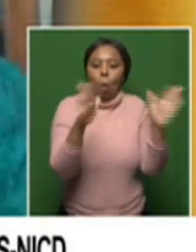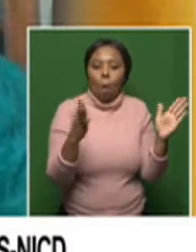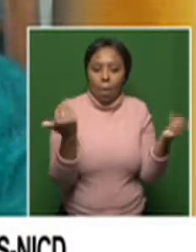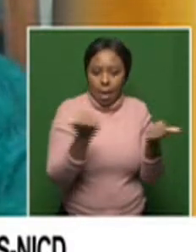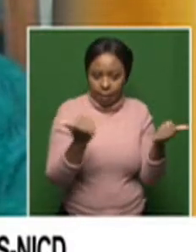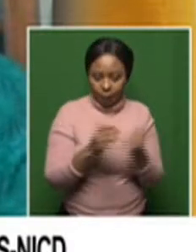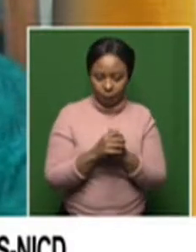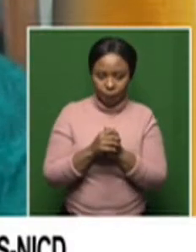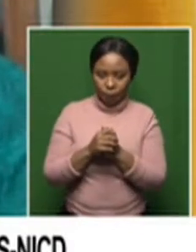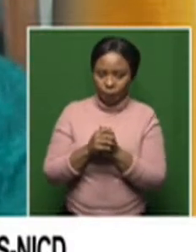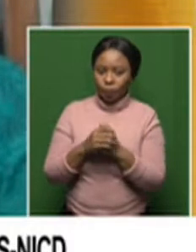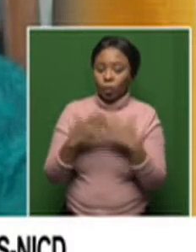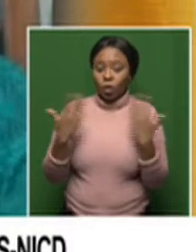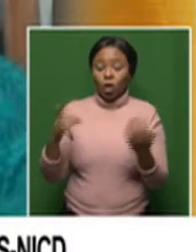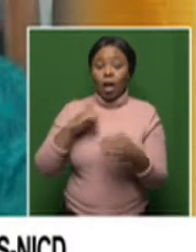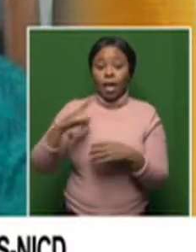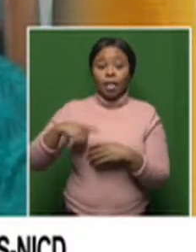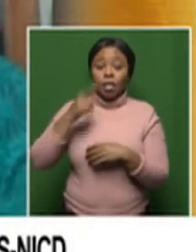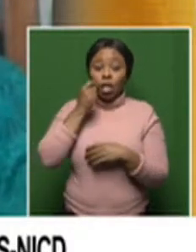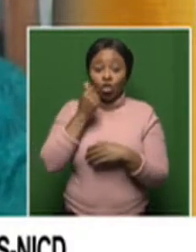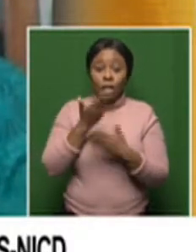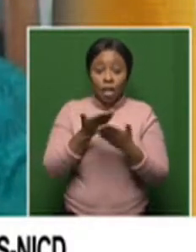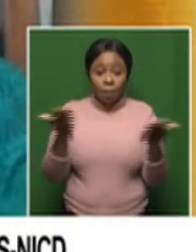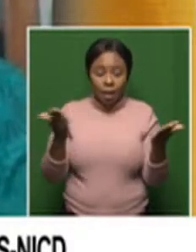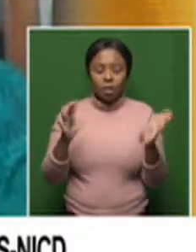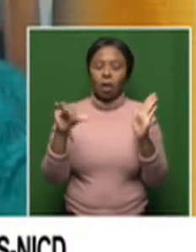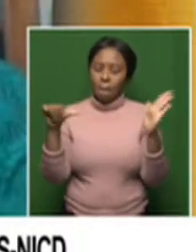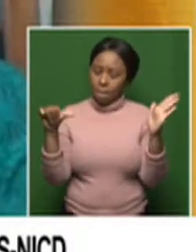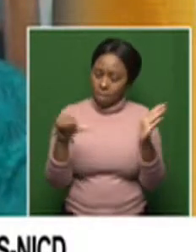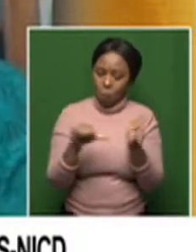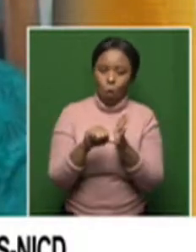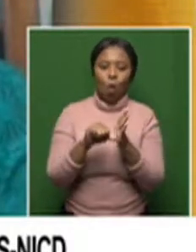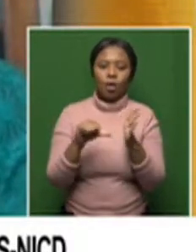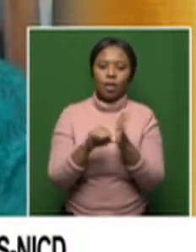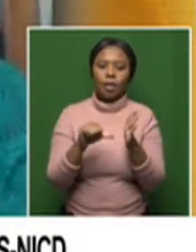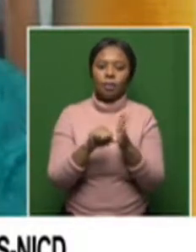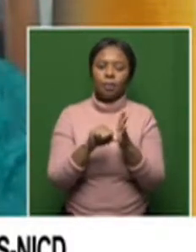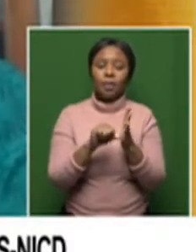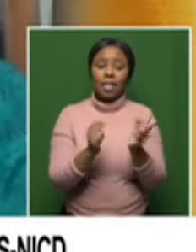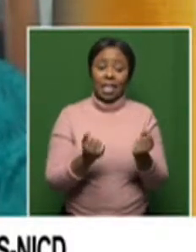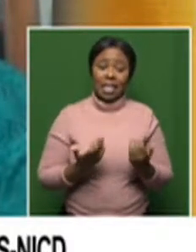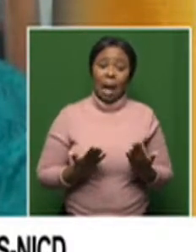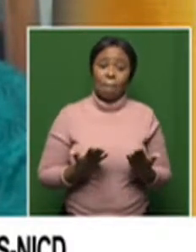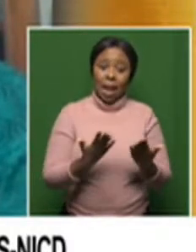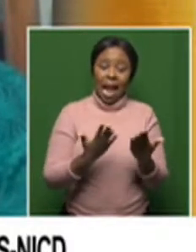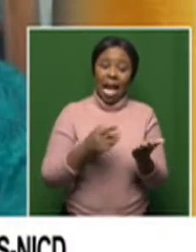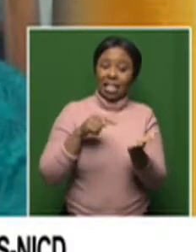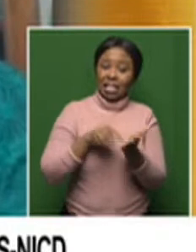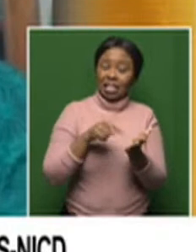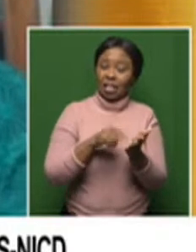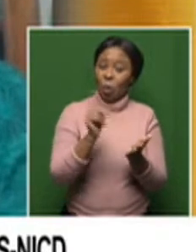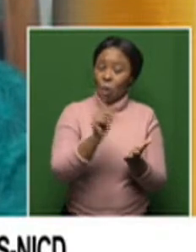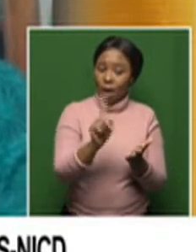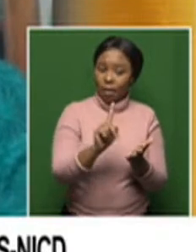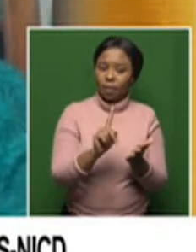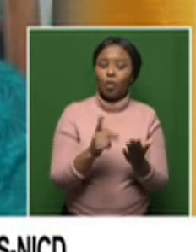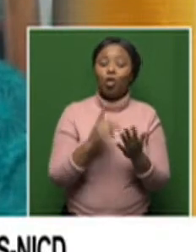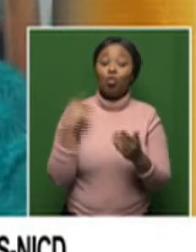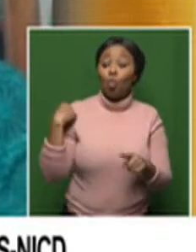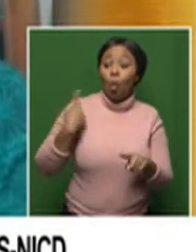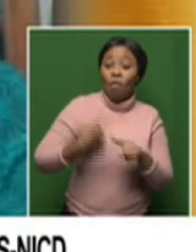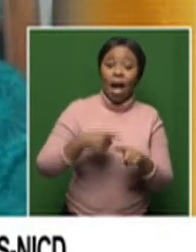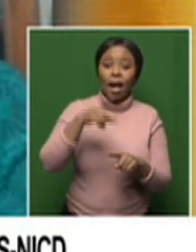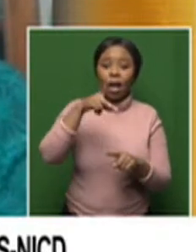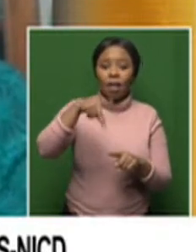Ladies and gentlemen, it is important as well to explain in terms of the supply side of the vaccine. But so far, Pfizer has delivered